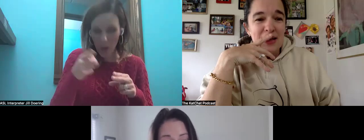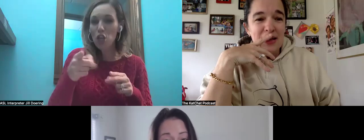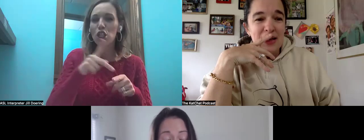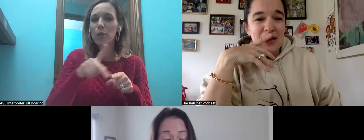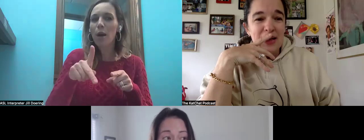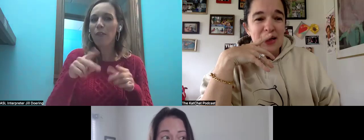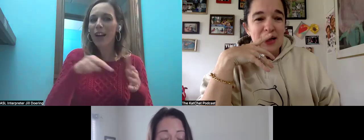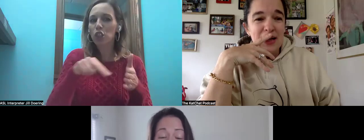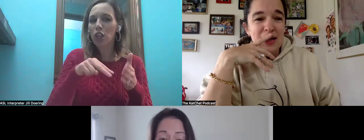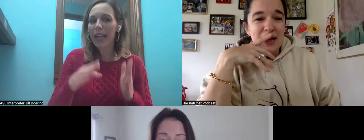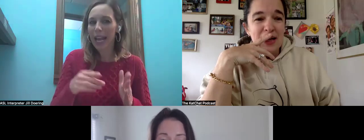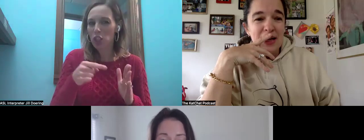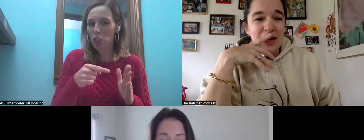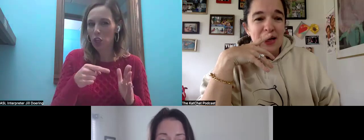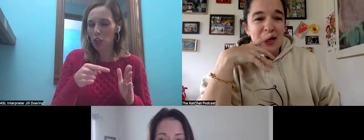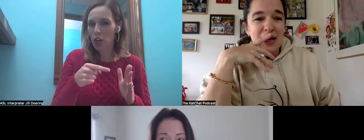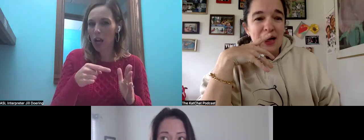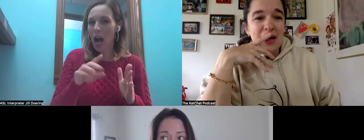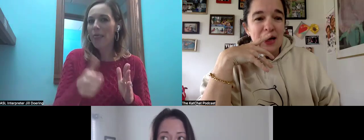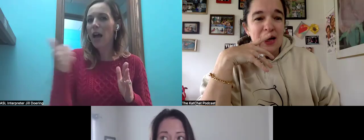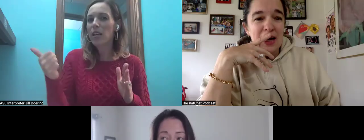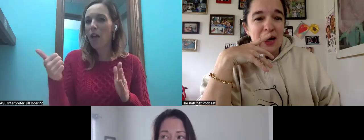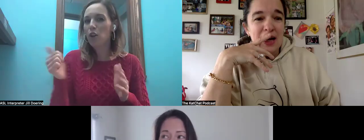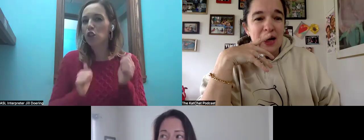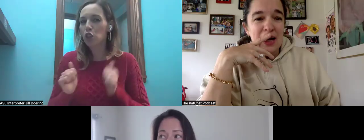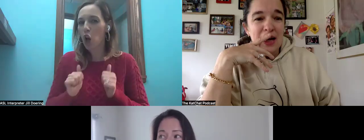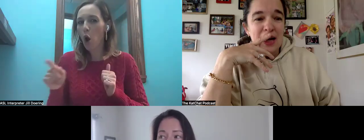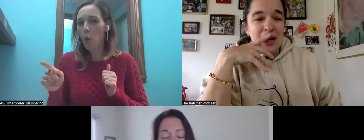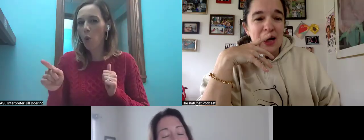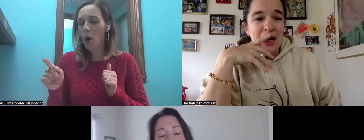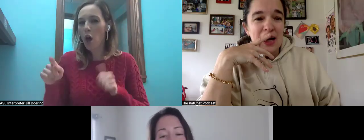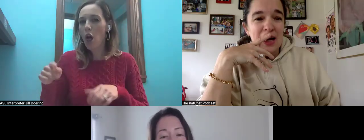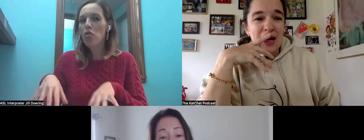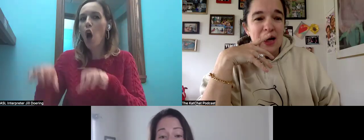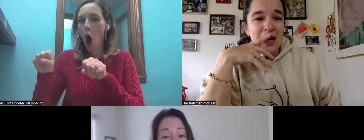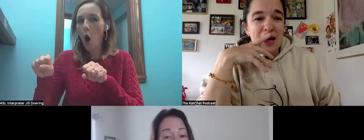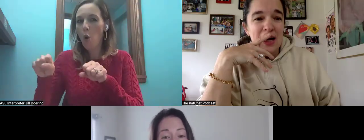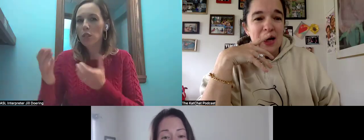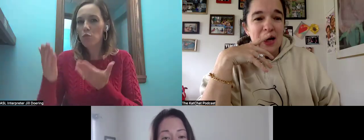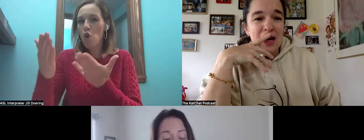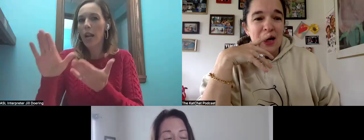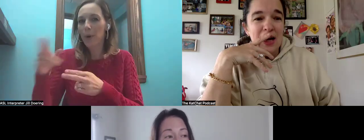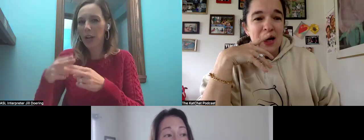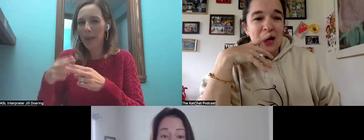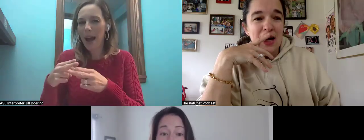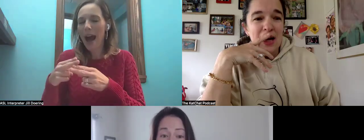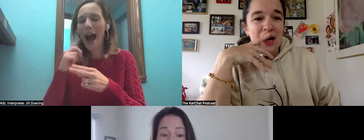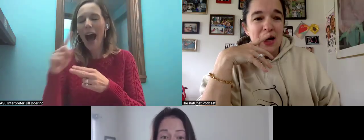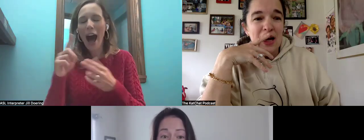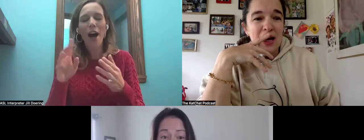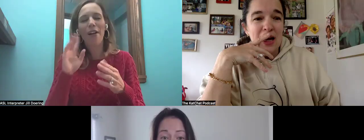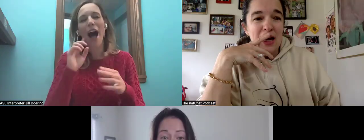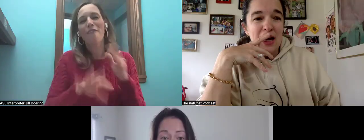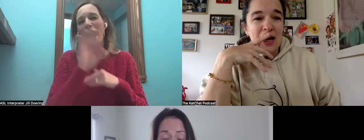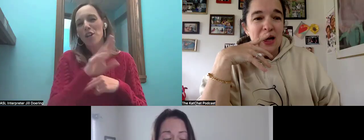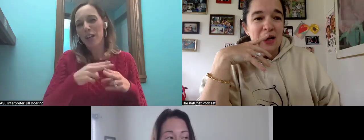dancer, and on another show, the host had brought up her name. I'd have to look it up, and I'll send it to you after. She was a